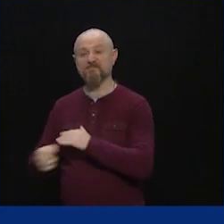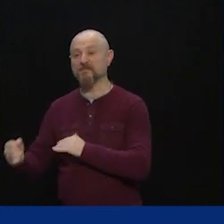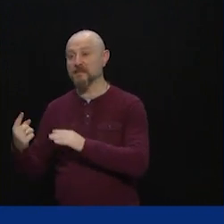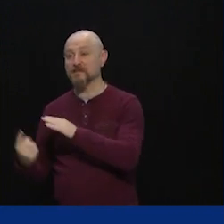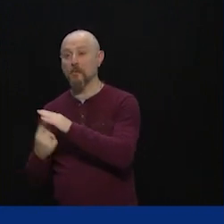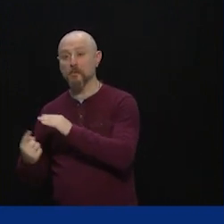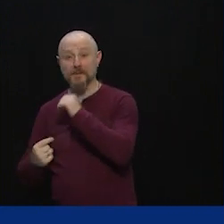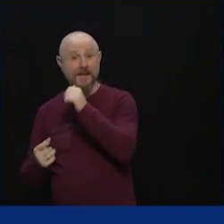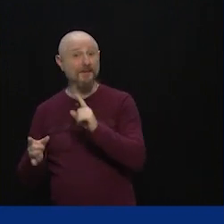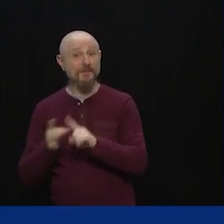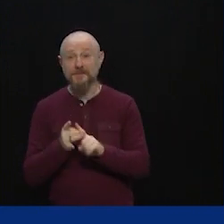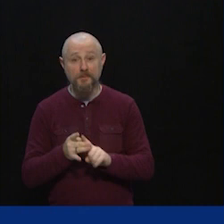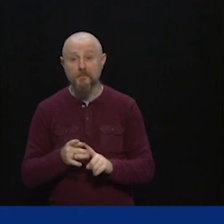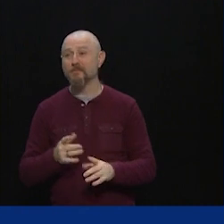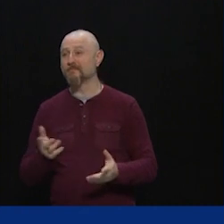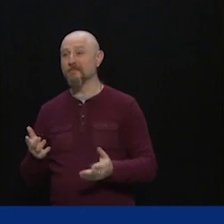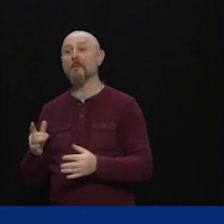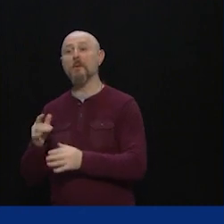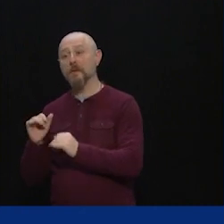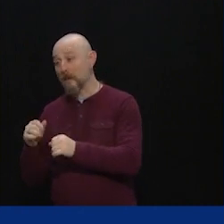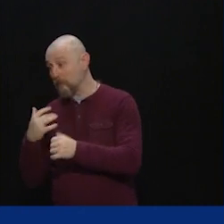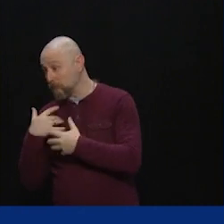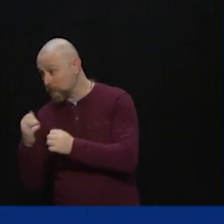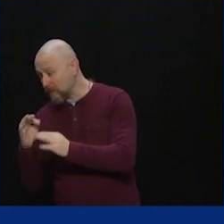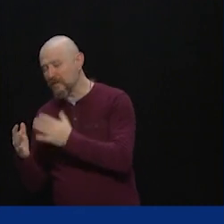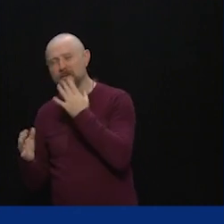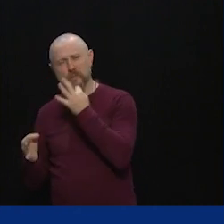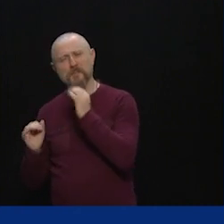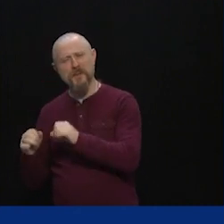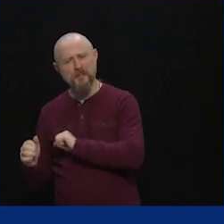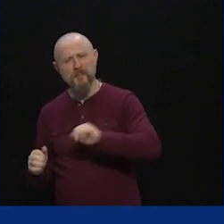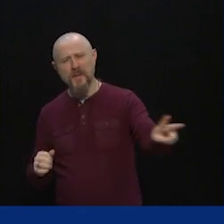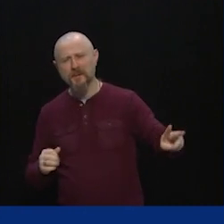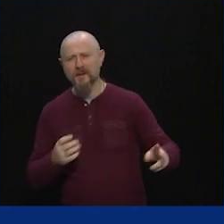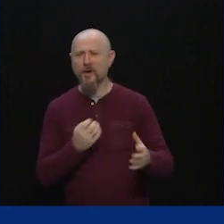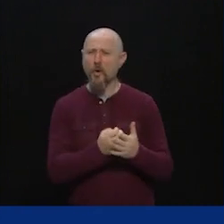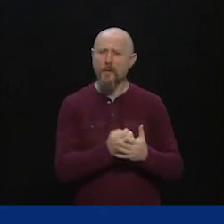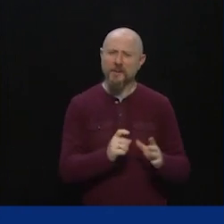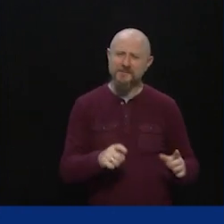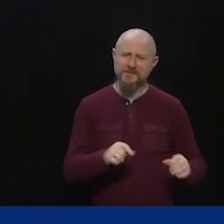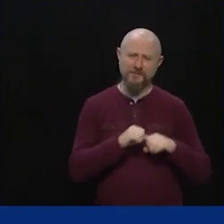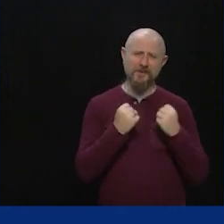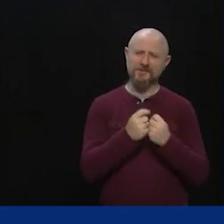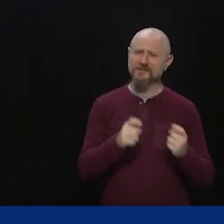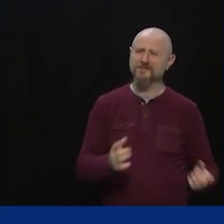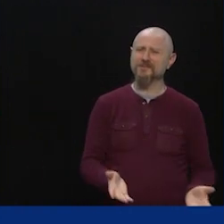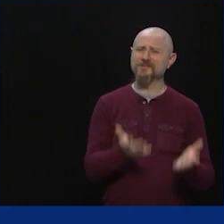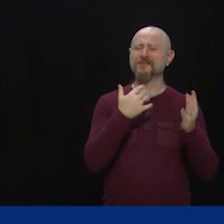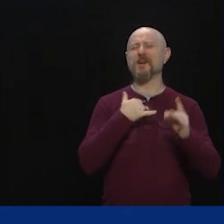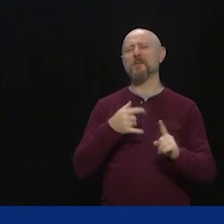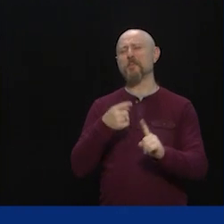possible so we can continue on with the functionings of our economy and society. That's what's so important.